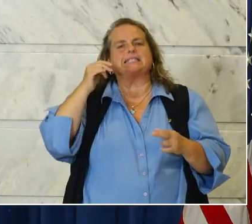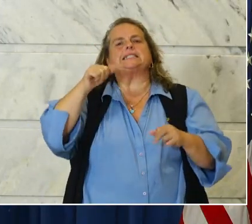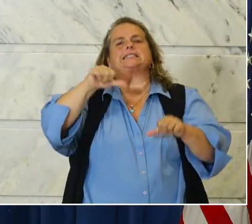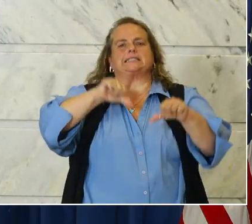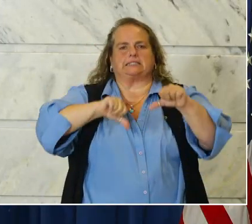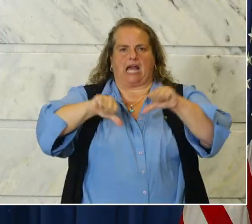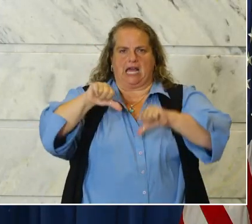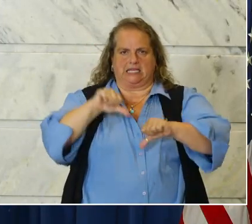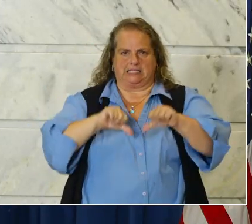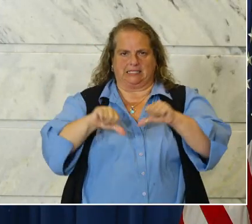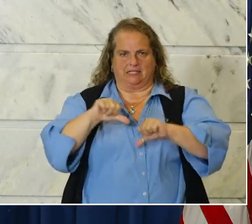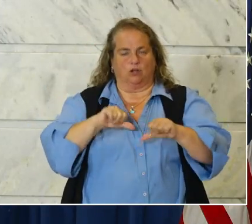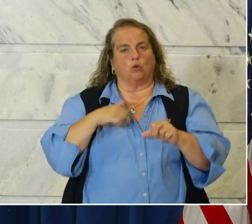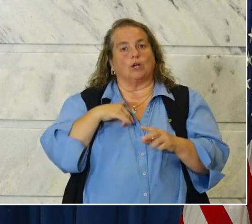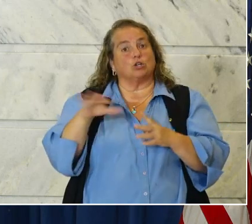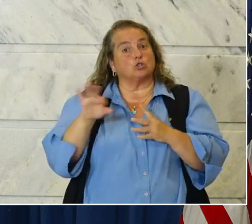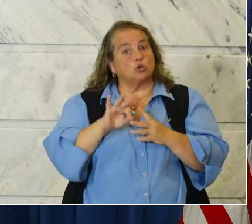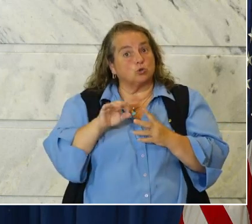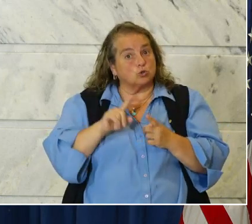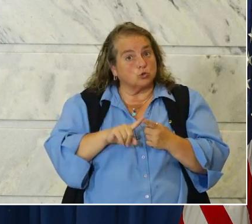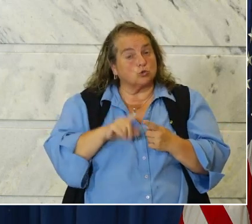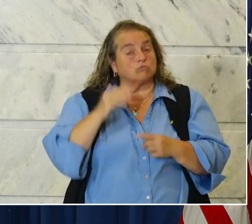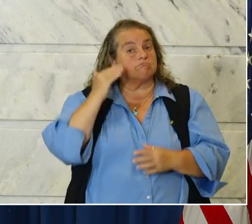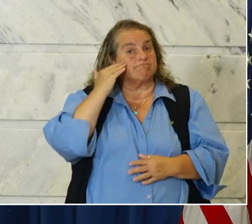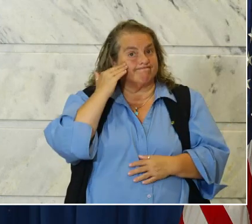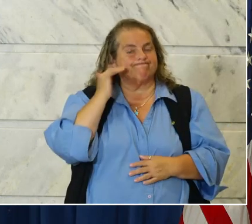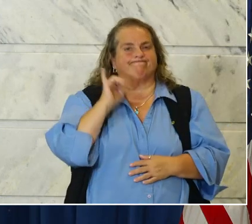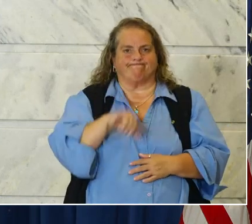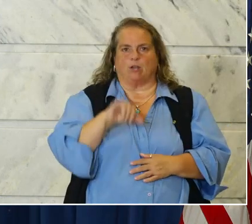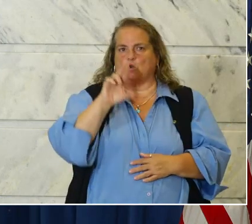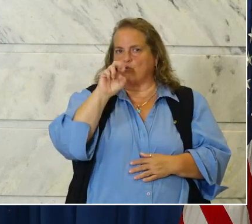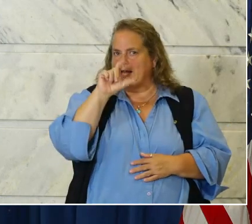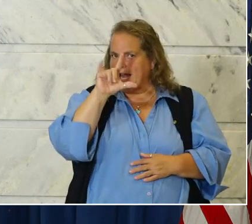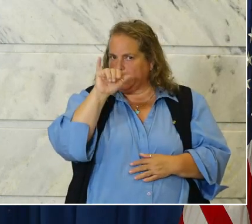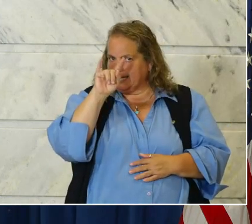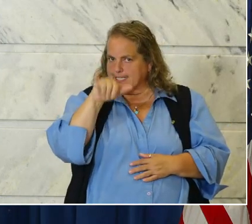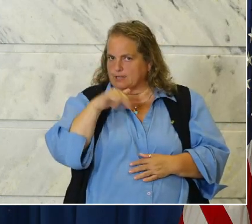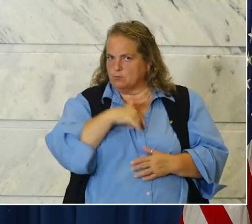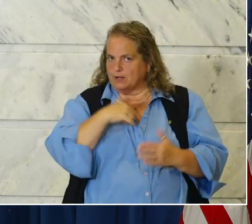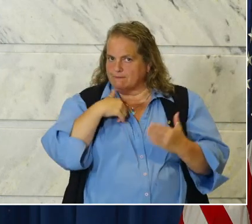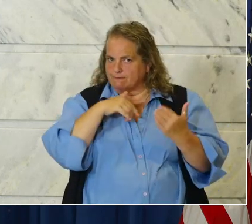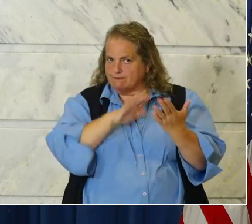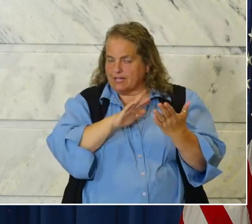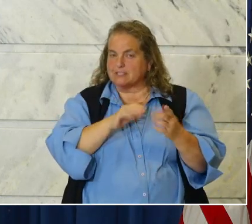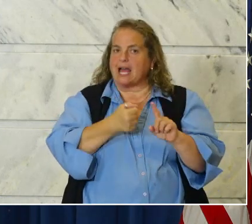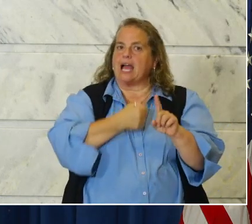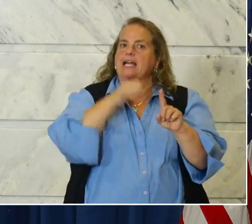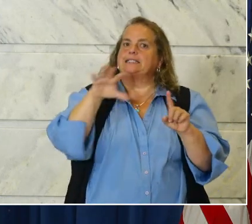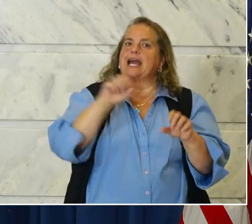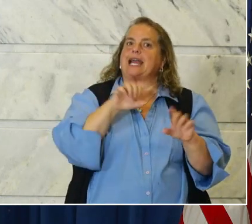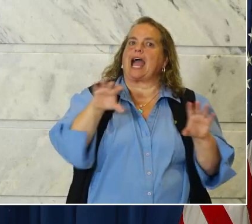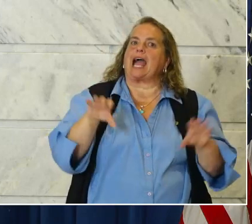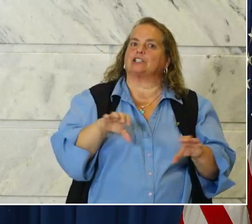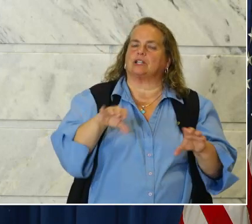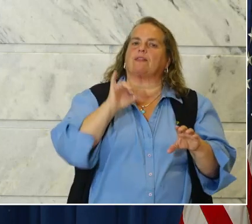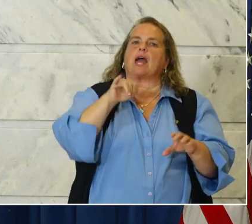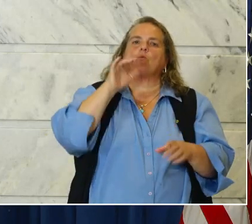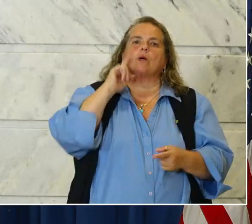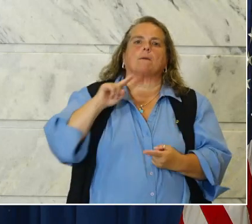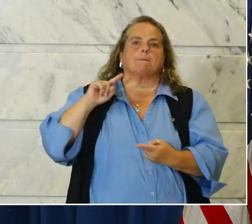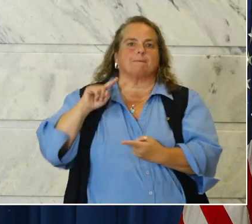either choose to acknowledge the reality we face and take actions that minimize the impact of this infection on our